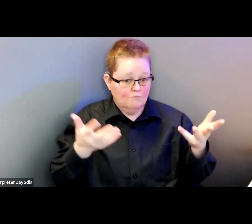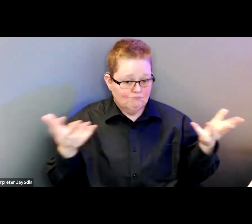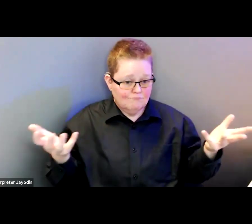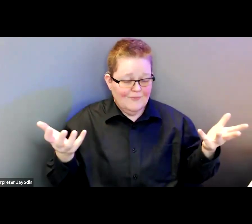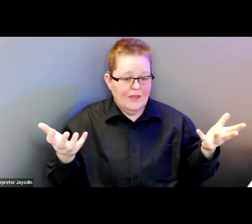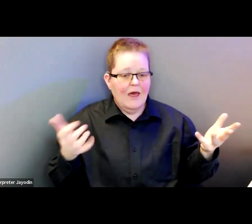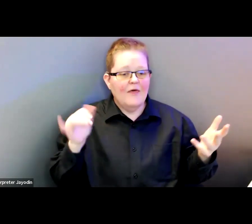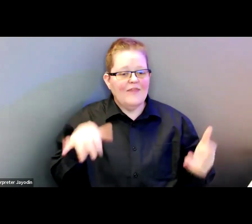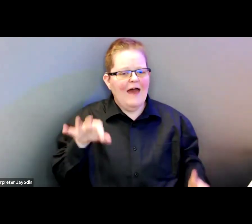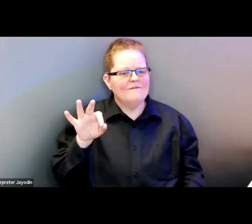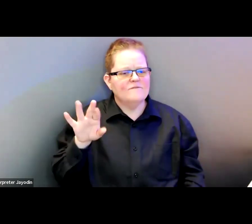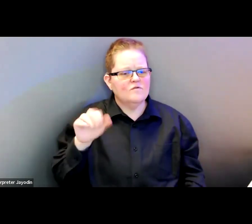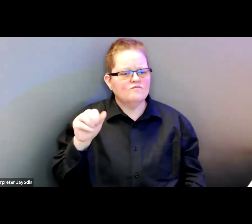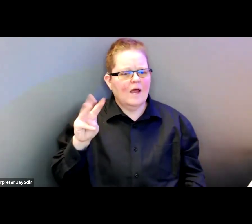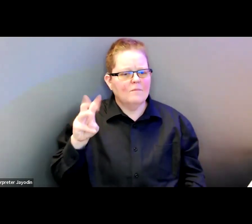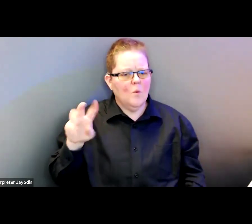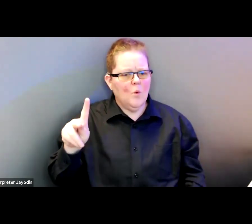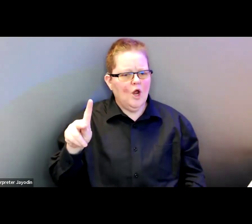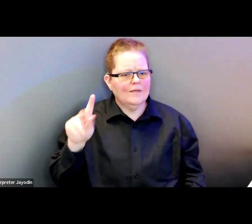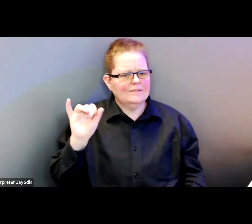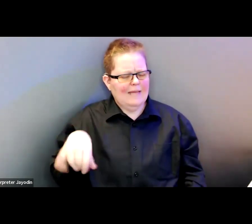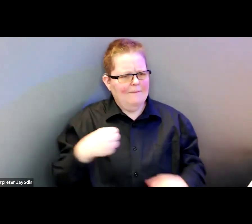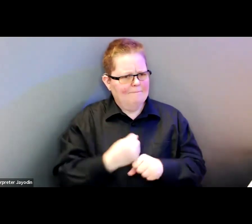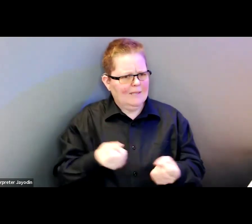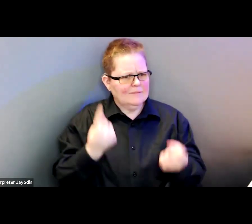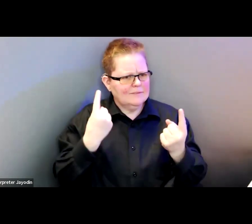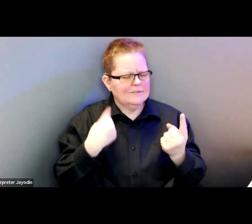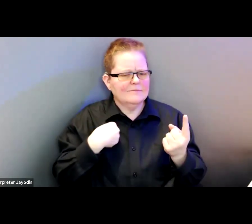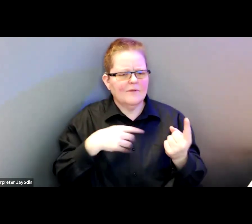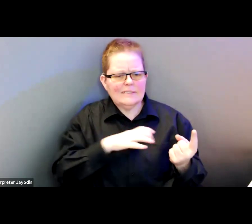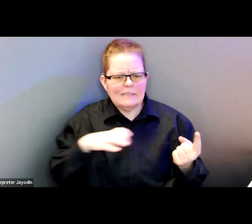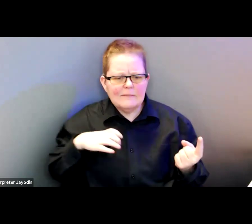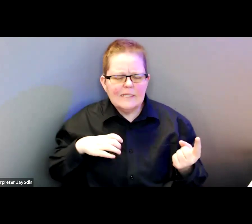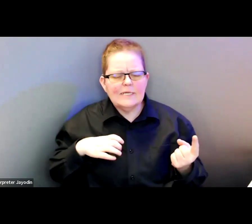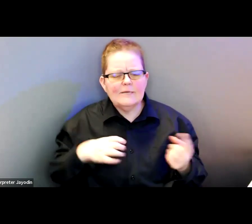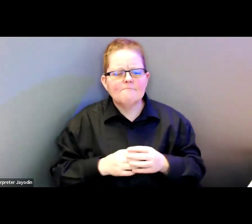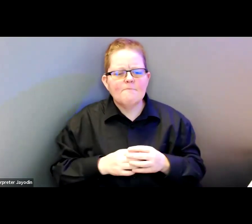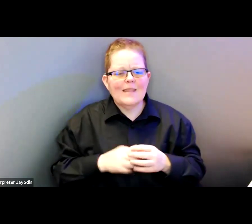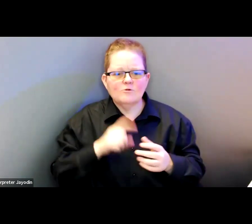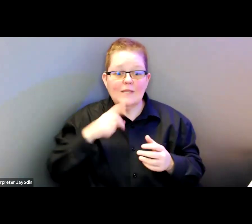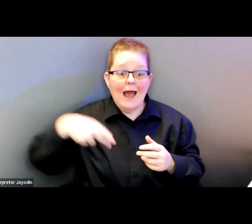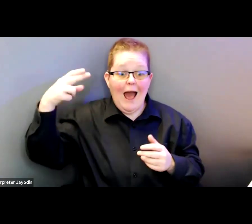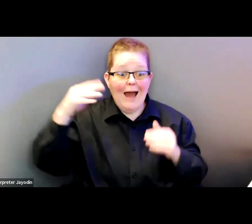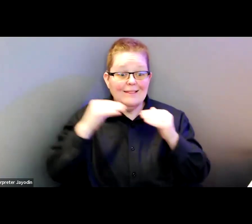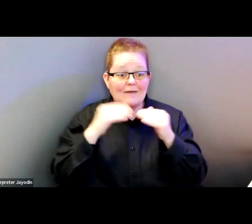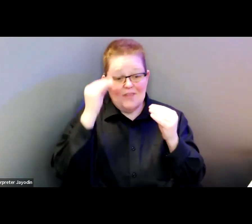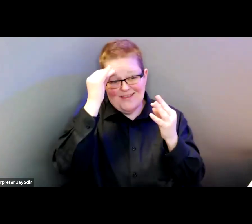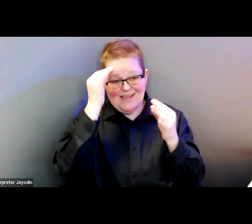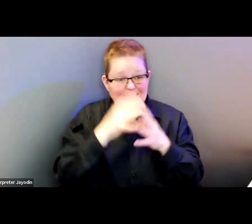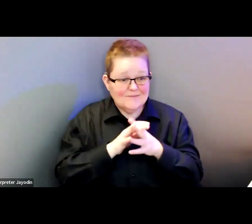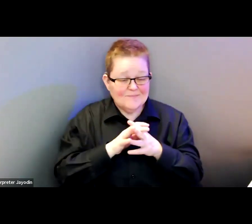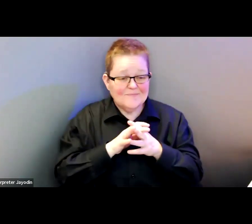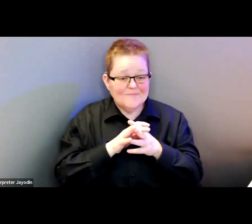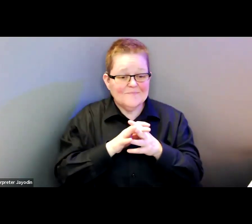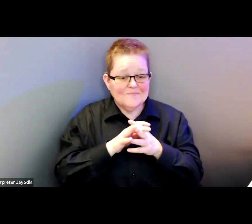makes sense, at least to me, of thinking through it. Like this is kind of high level thinking. I thought the